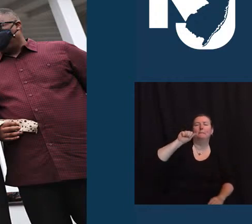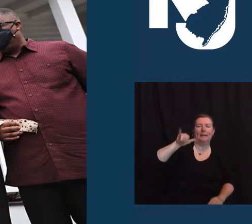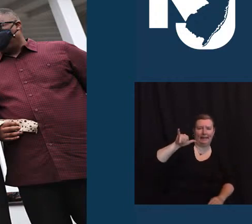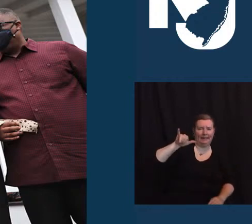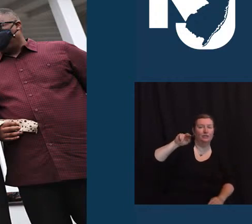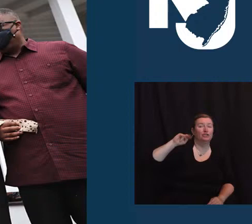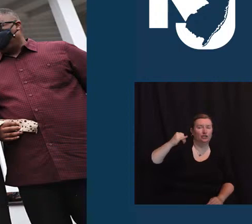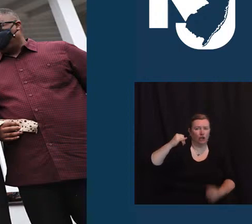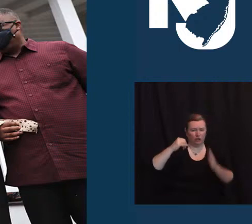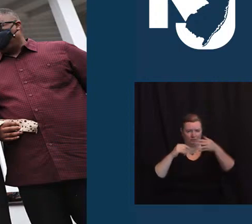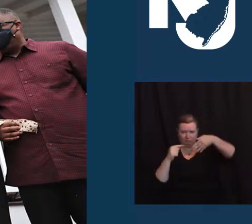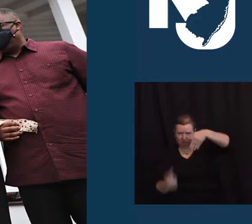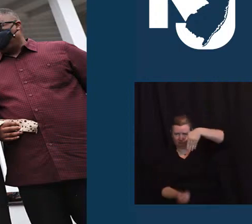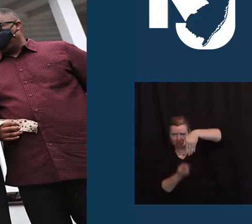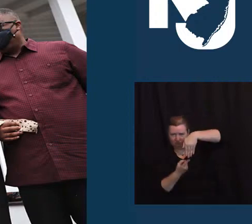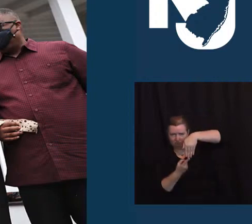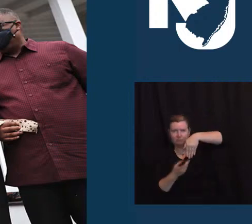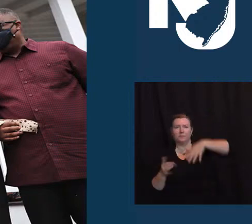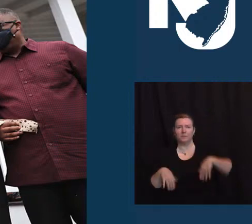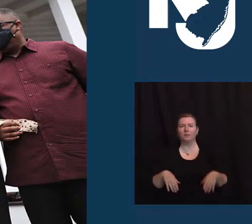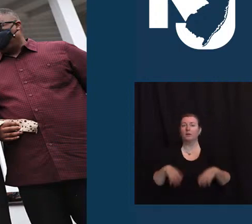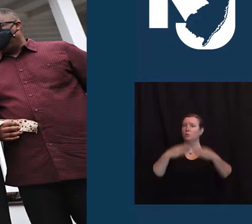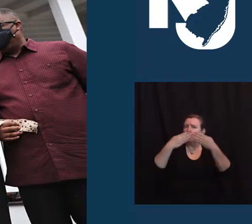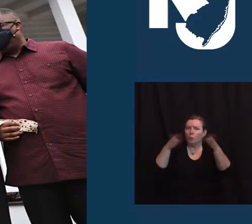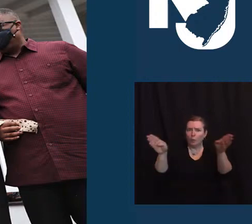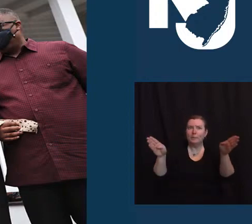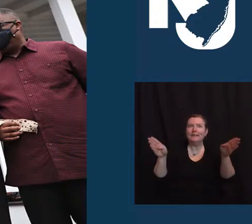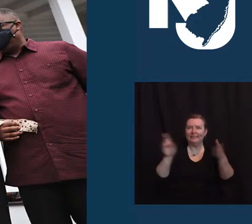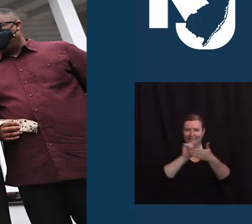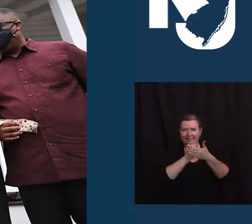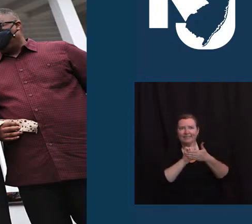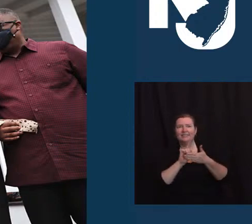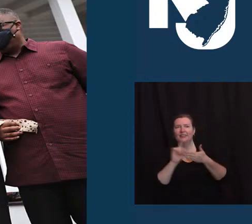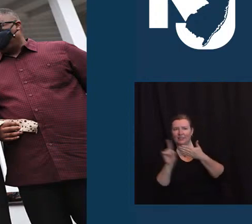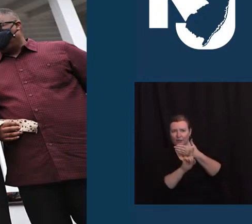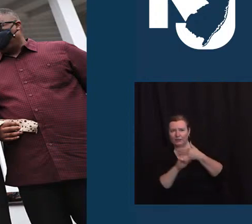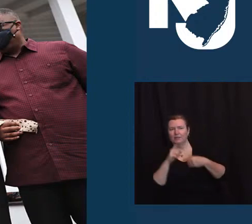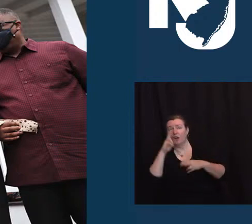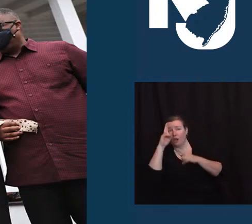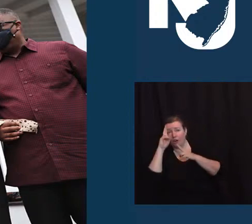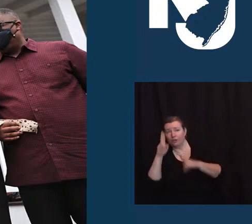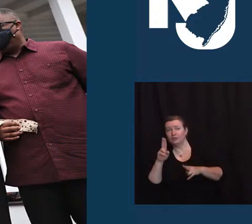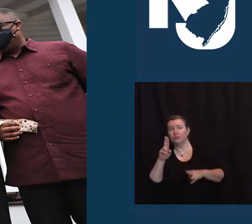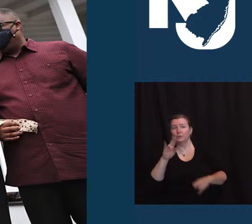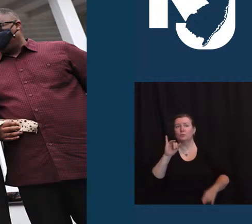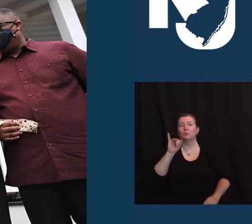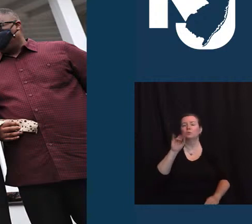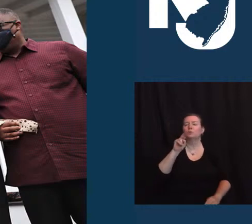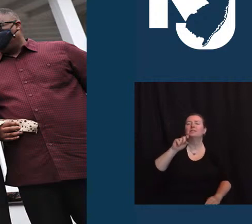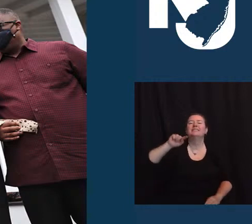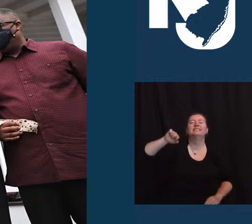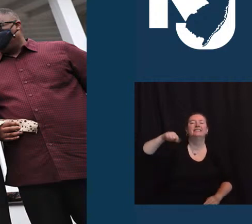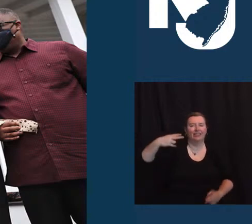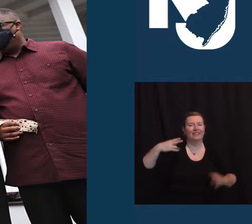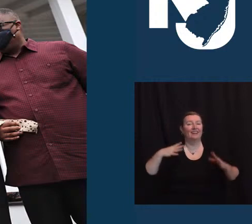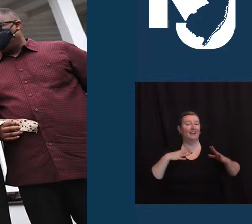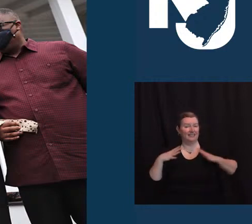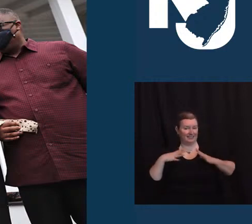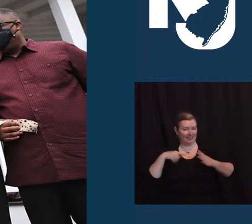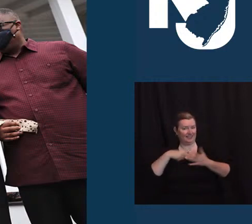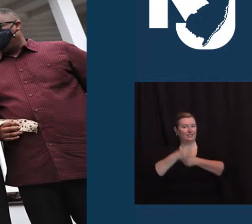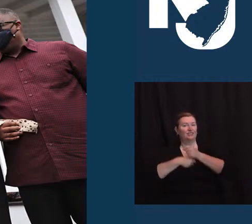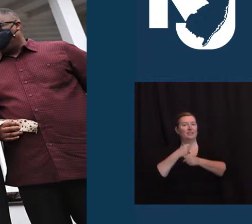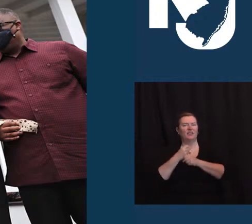week in correspondence with our commemoration of Juneteenth. And I am especially honored that this year, for the very first